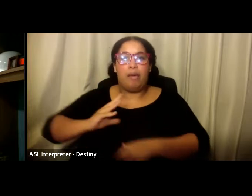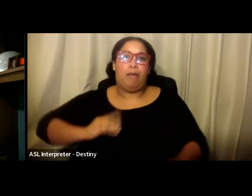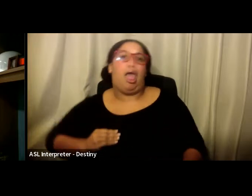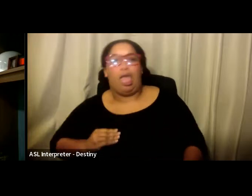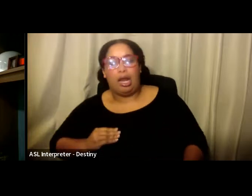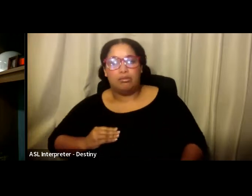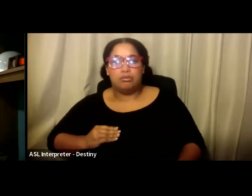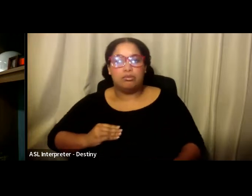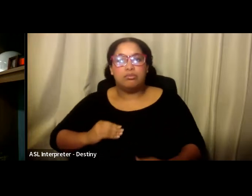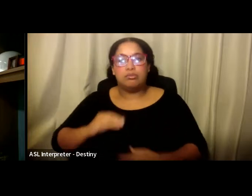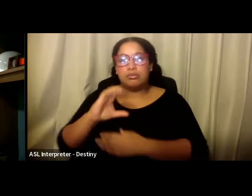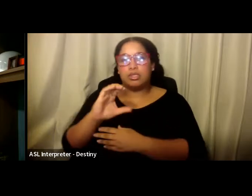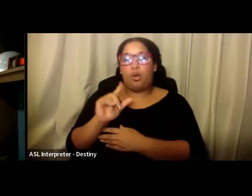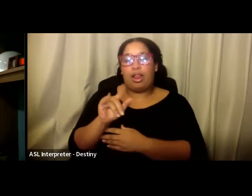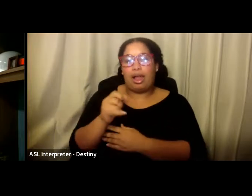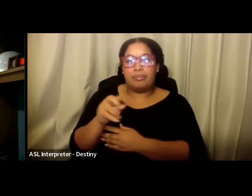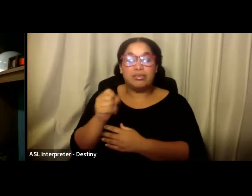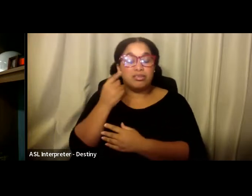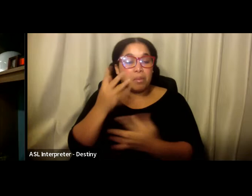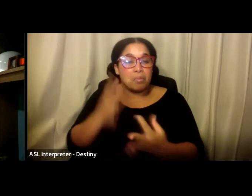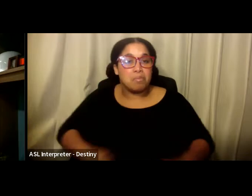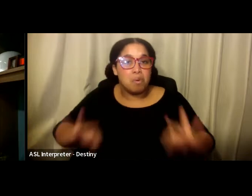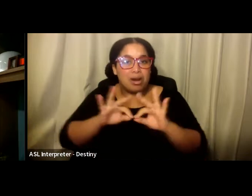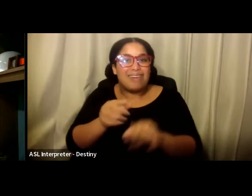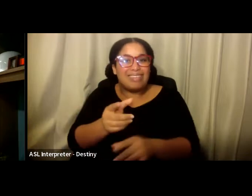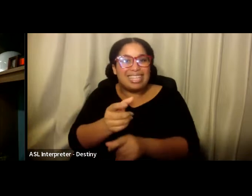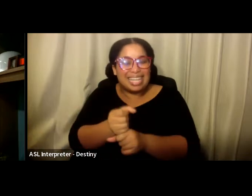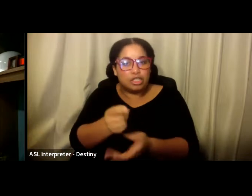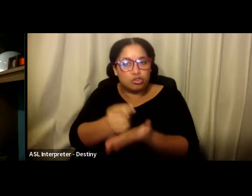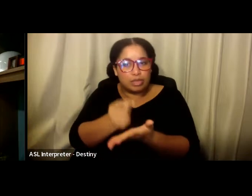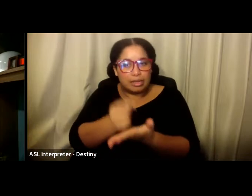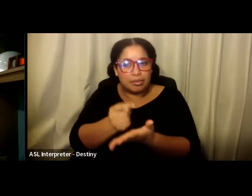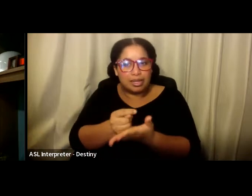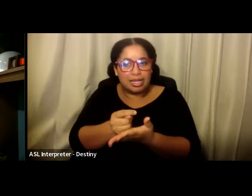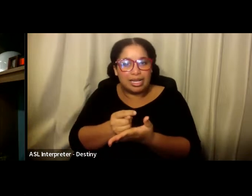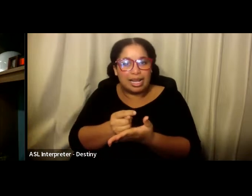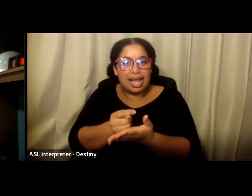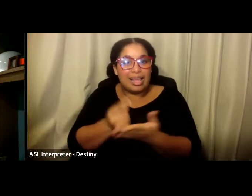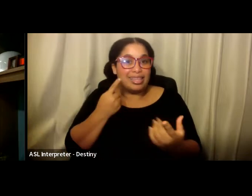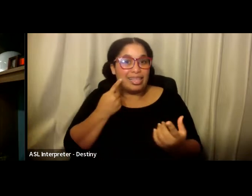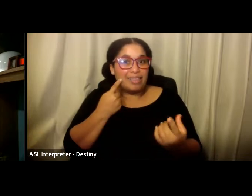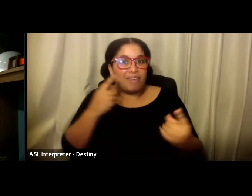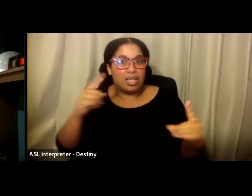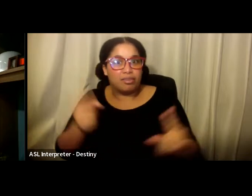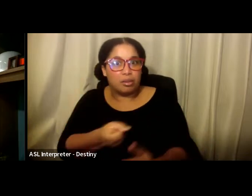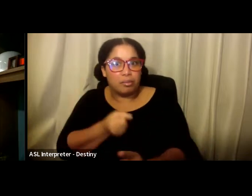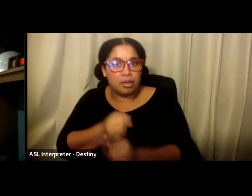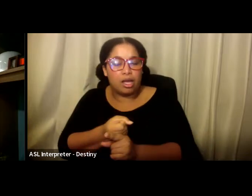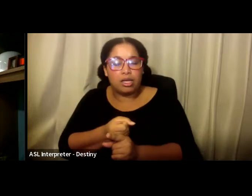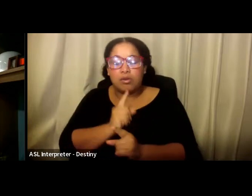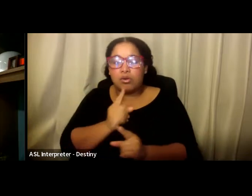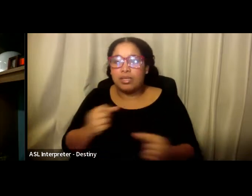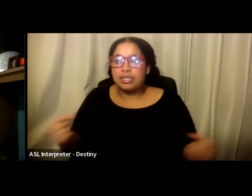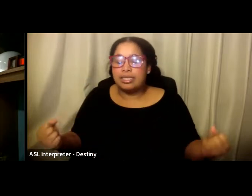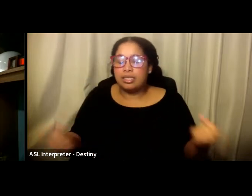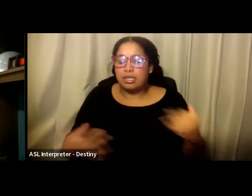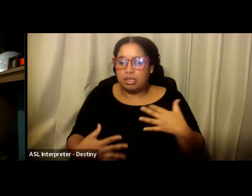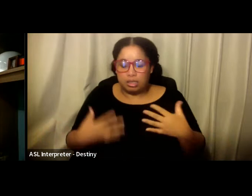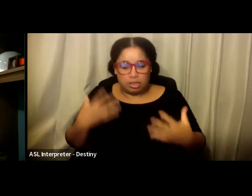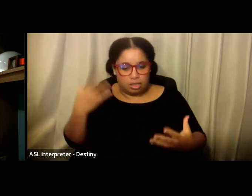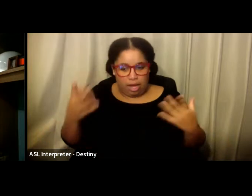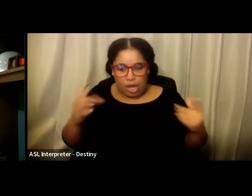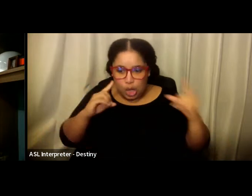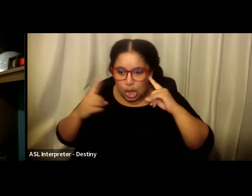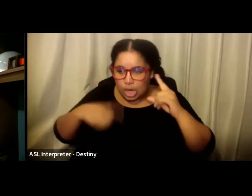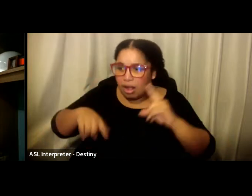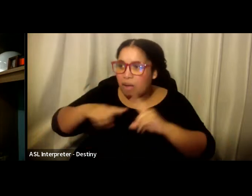just emphasizing the importance of treatment and how effective it can be. I was so scared first because I had heard,